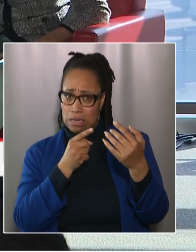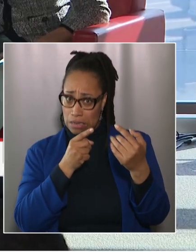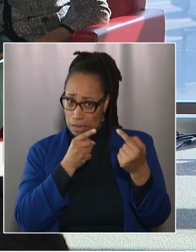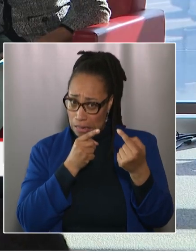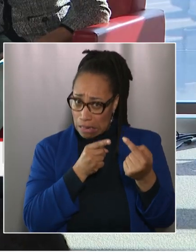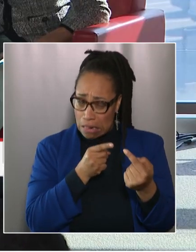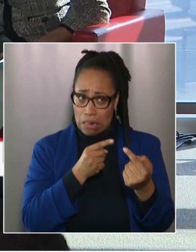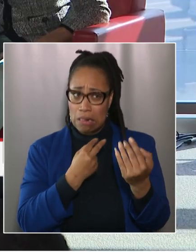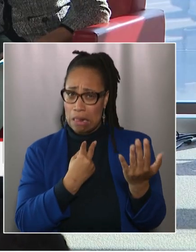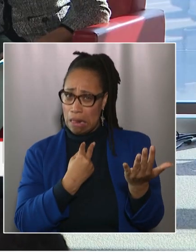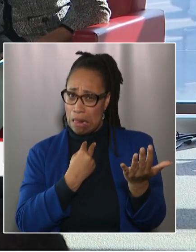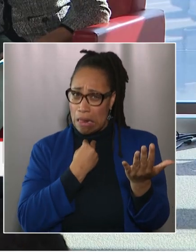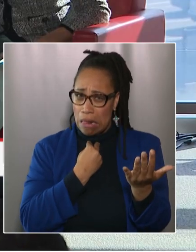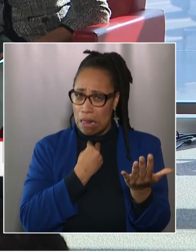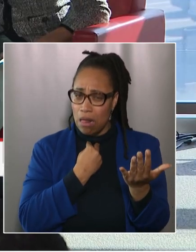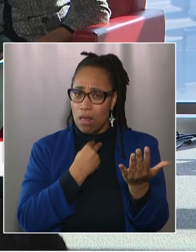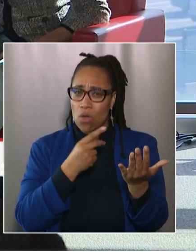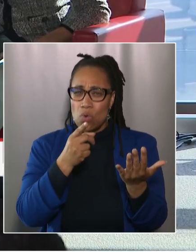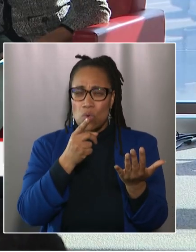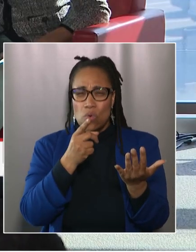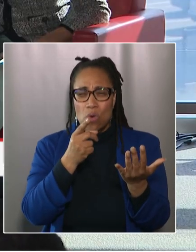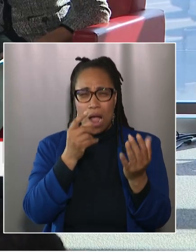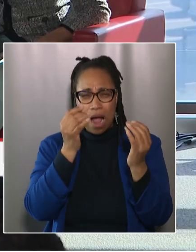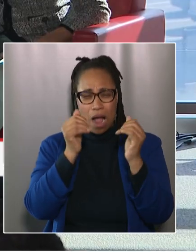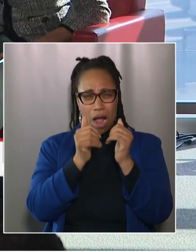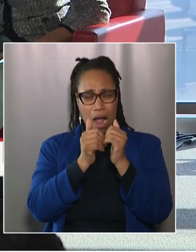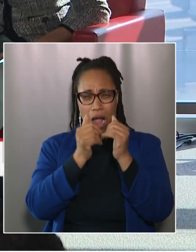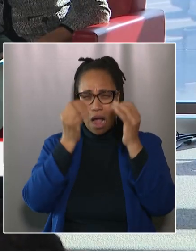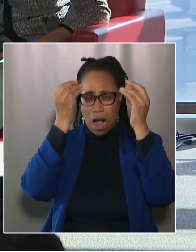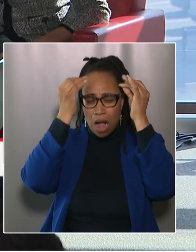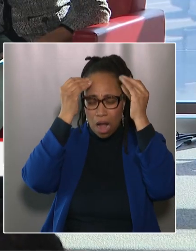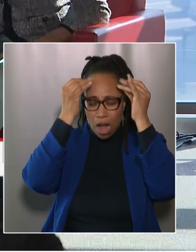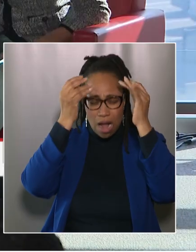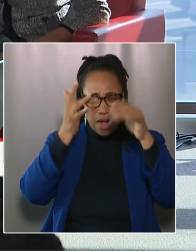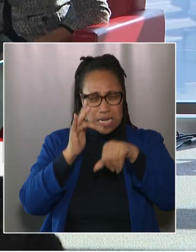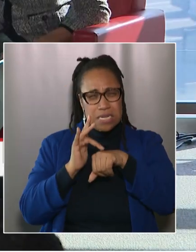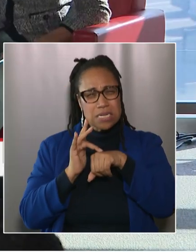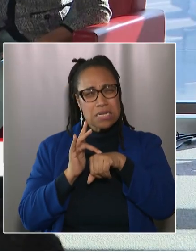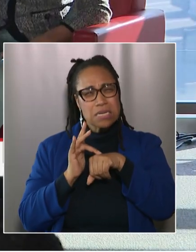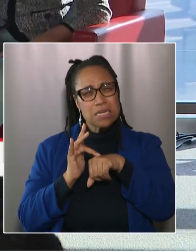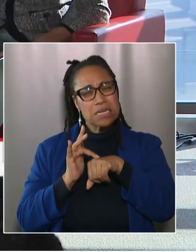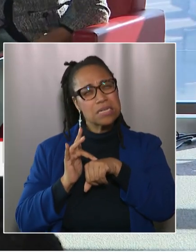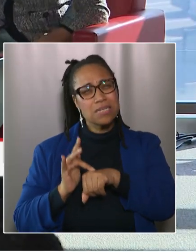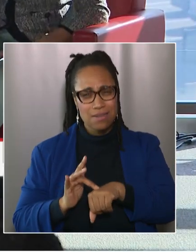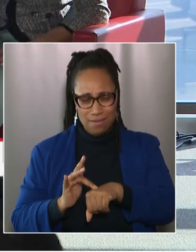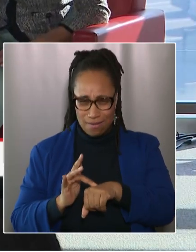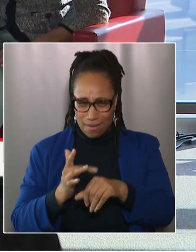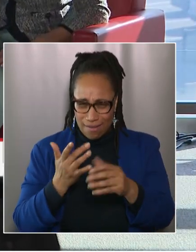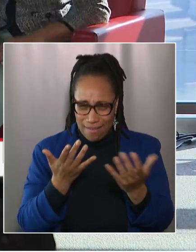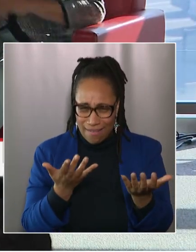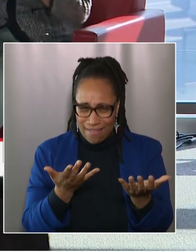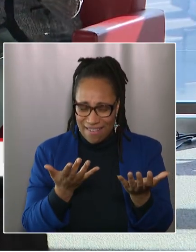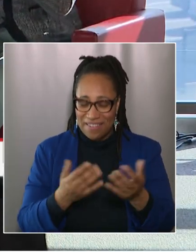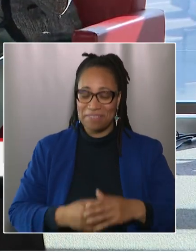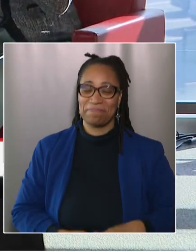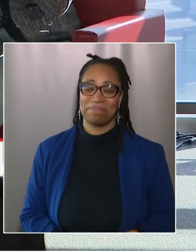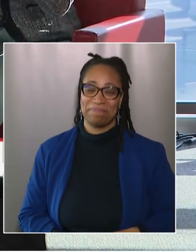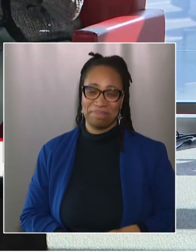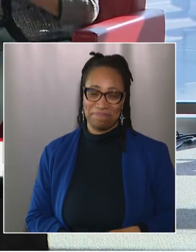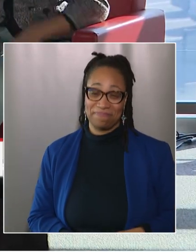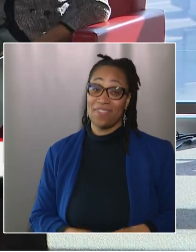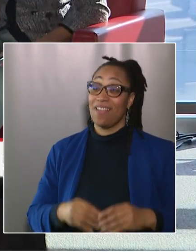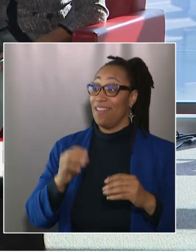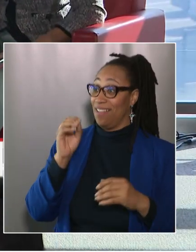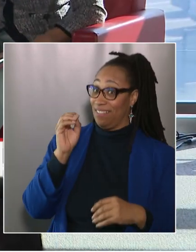moment that you thought, well, you know, if I did this, then maybe those projects would be unstuck? Well, my first